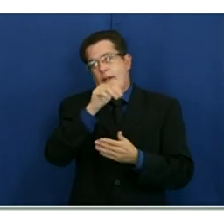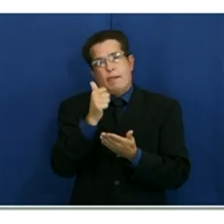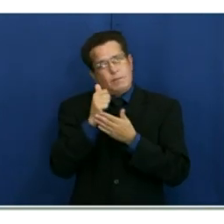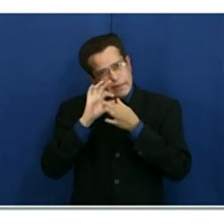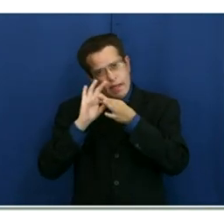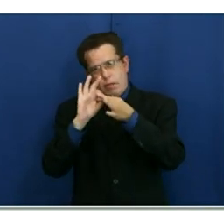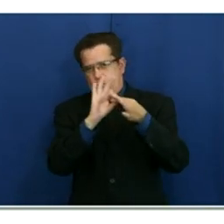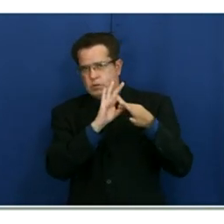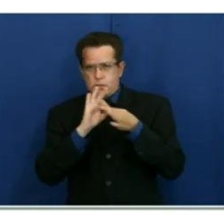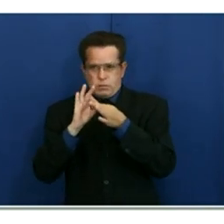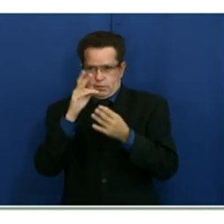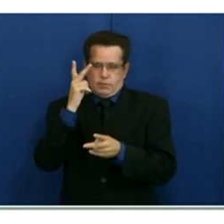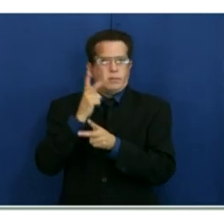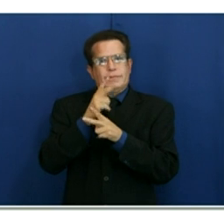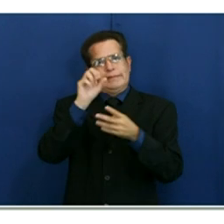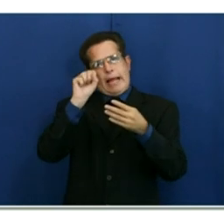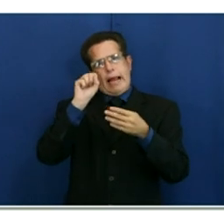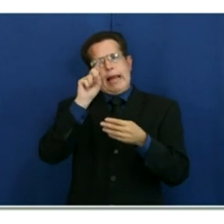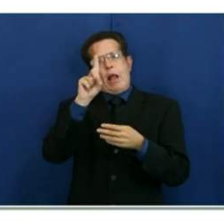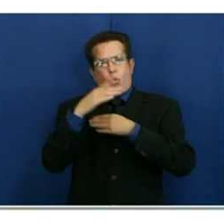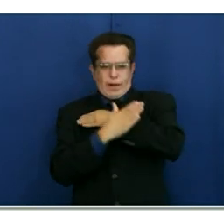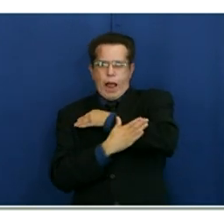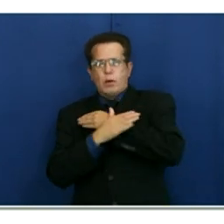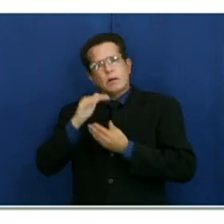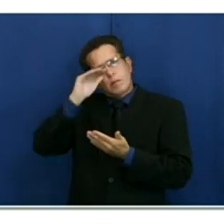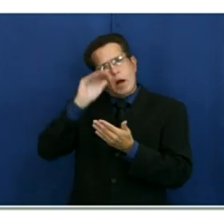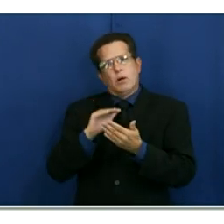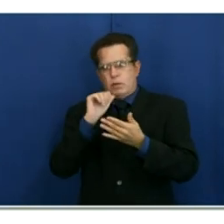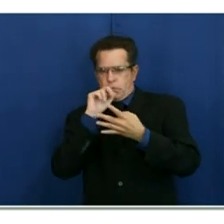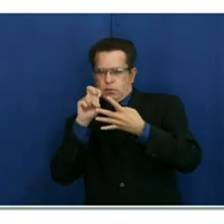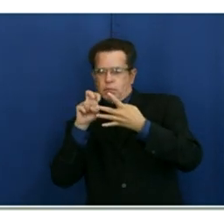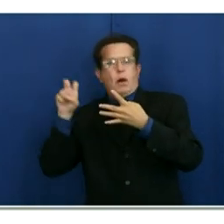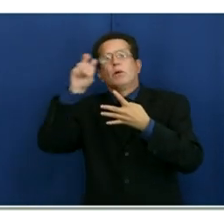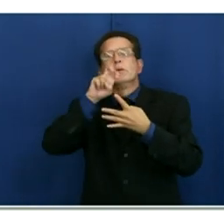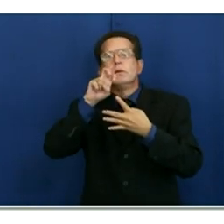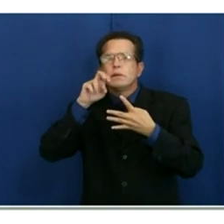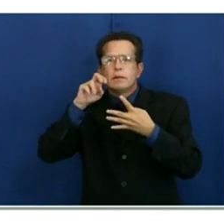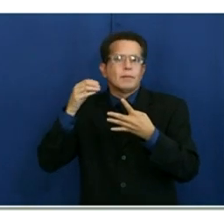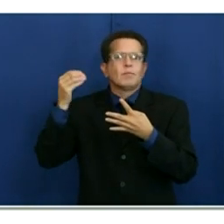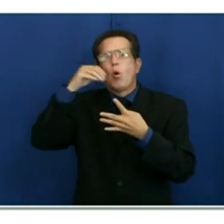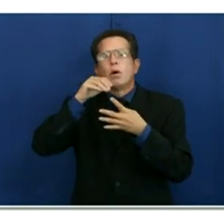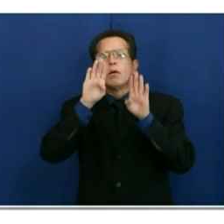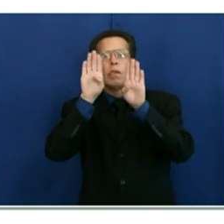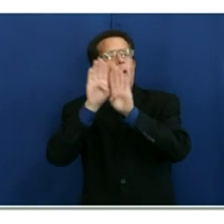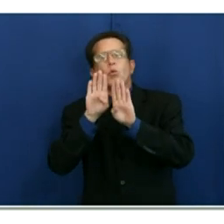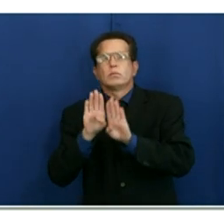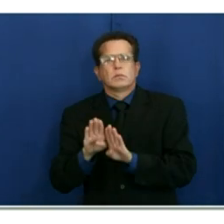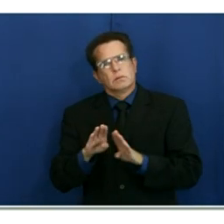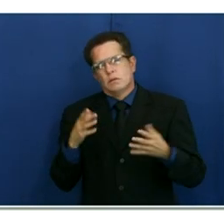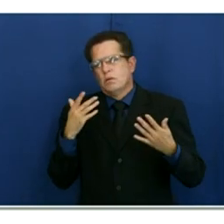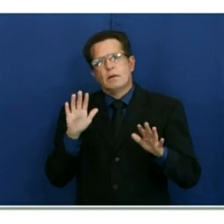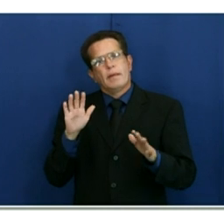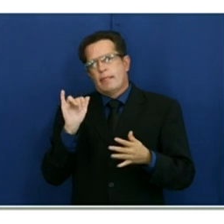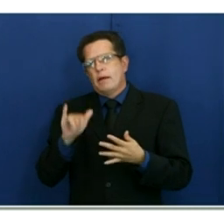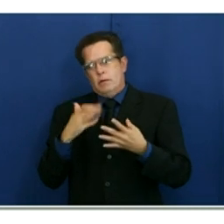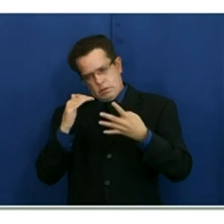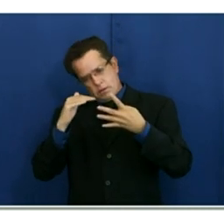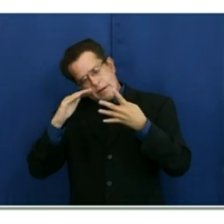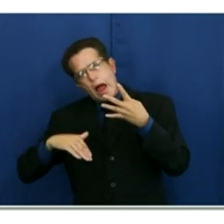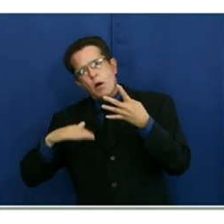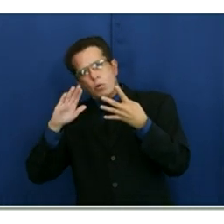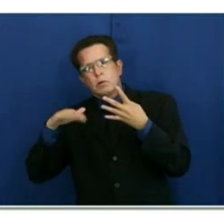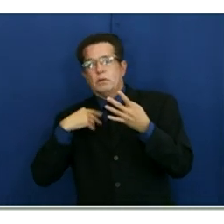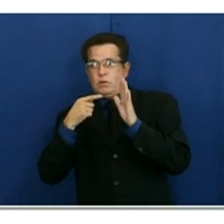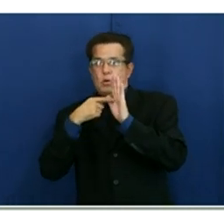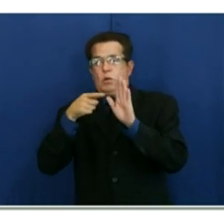keep San Diego County out of the purple tier or tier 1. In the next slide, I wanted to just show the county's